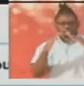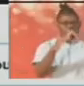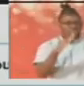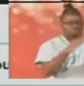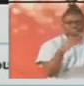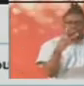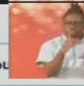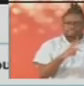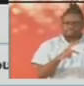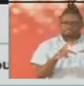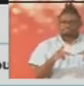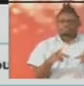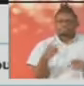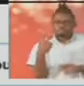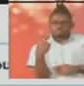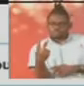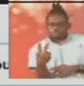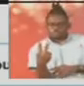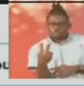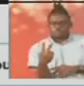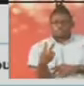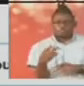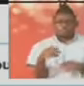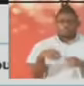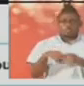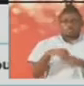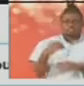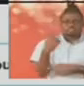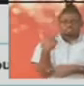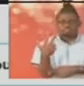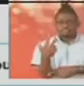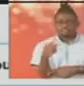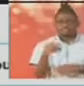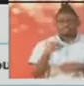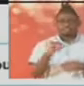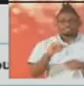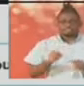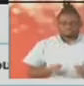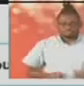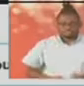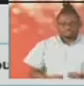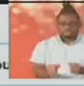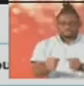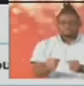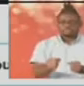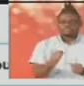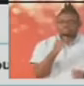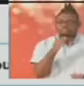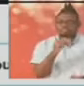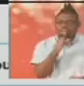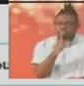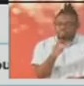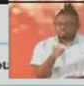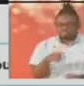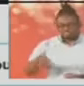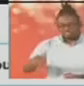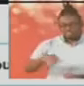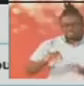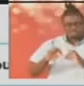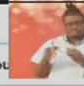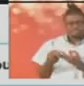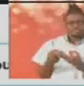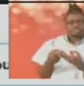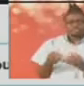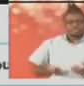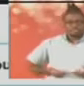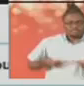2 out of the 3 persons appear to come from the same street. However, we are unsure if they are related. And that actually has to do with the